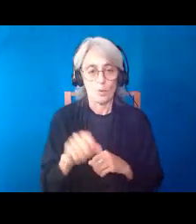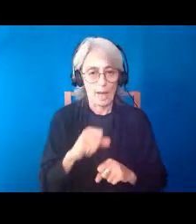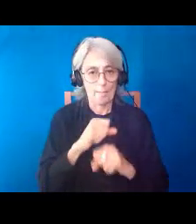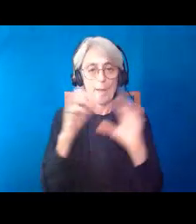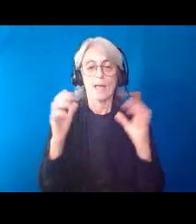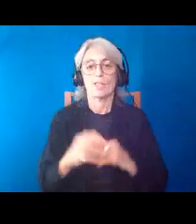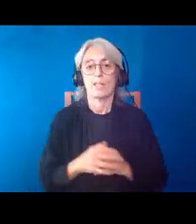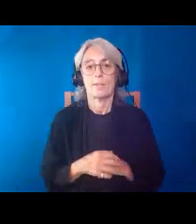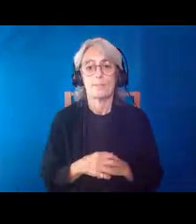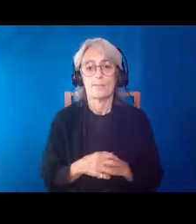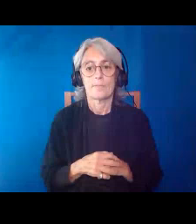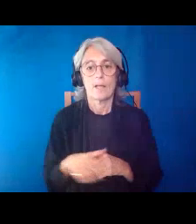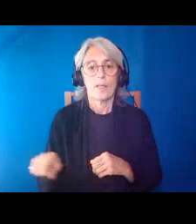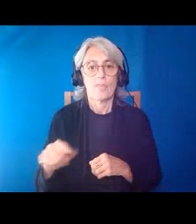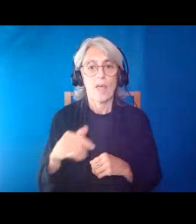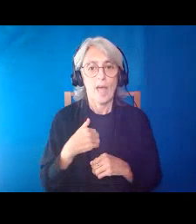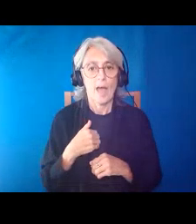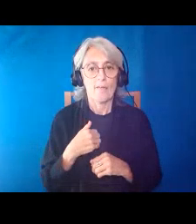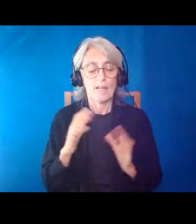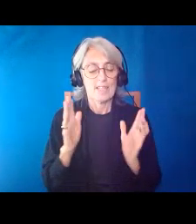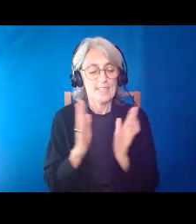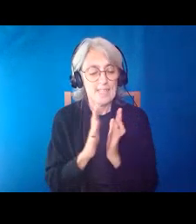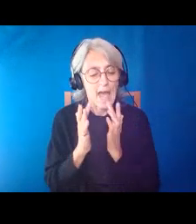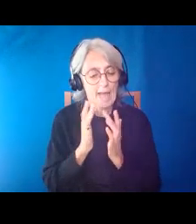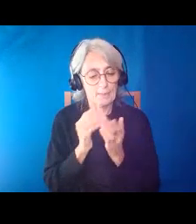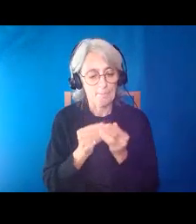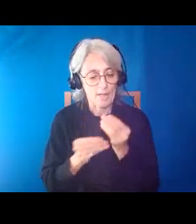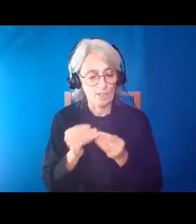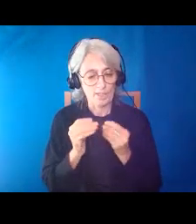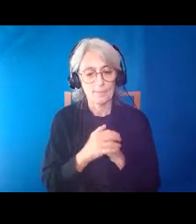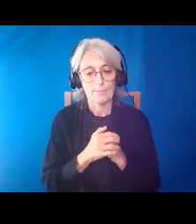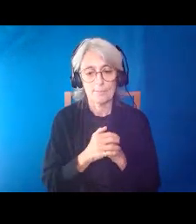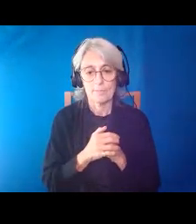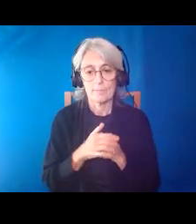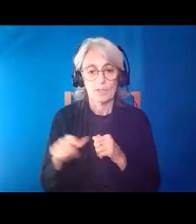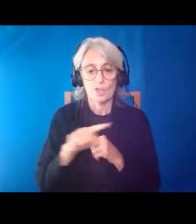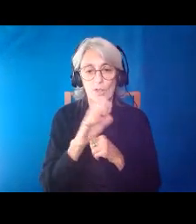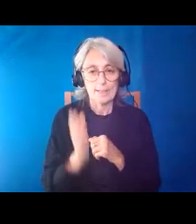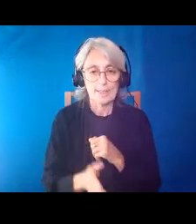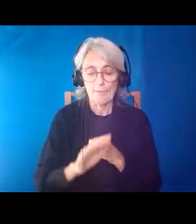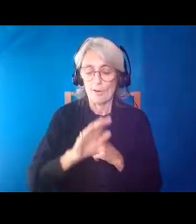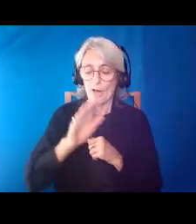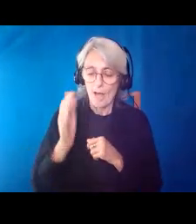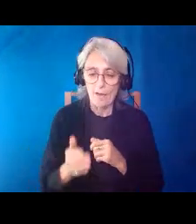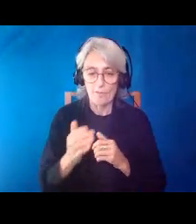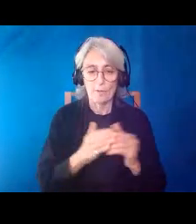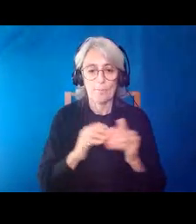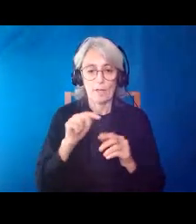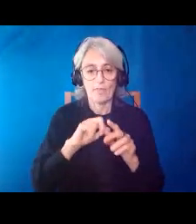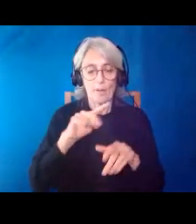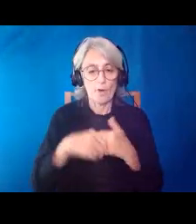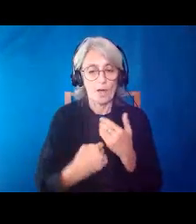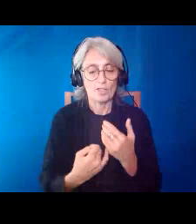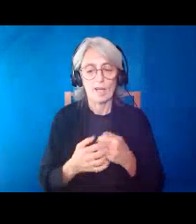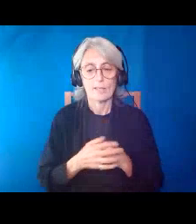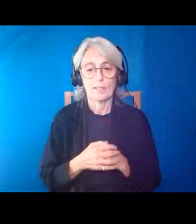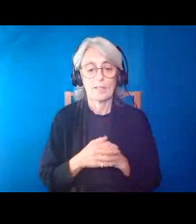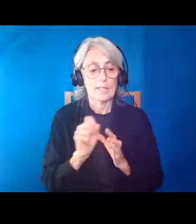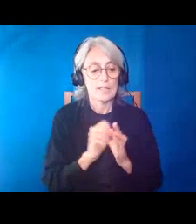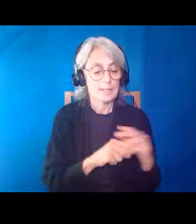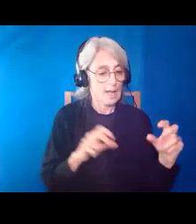have a very, very tiny budget. They could never ever build these types of projects. So the investments that the state makes and that the